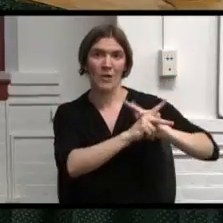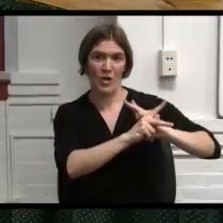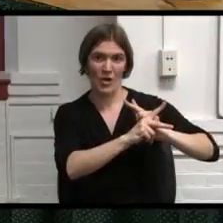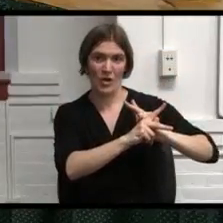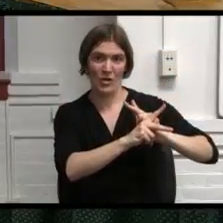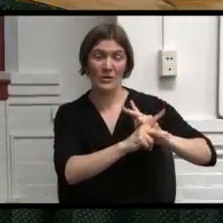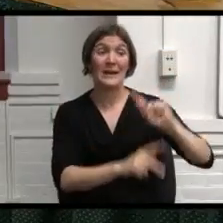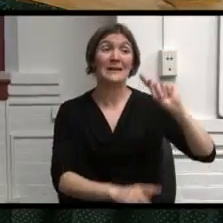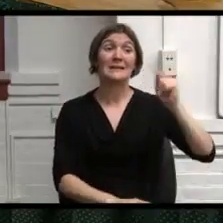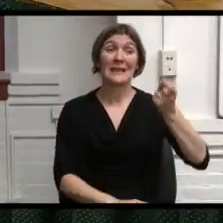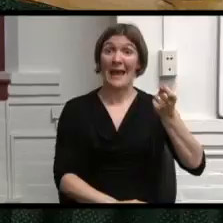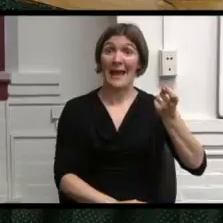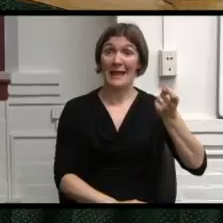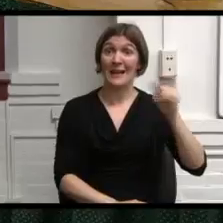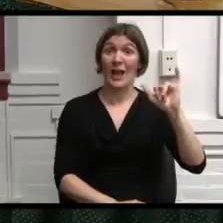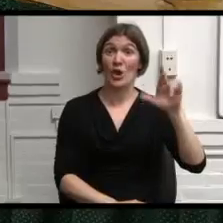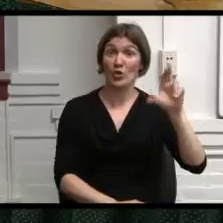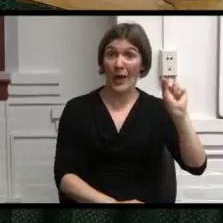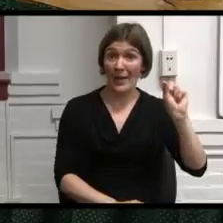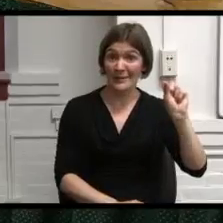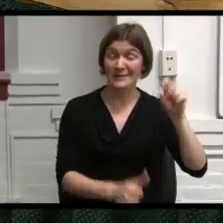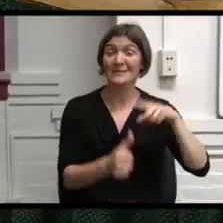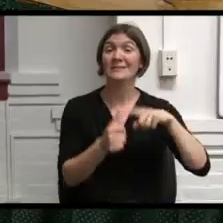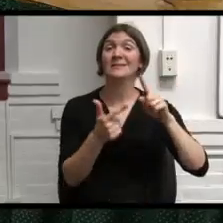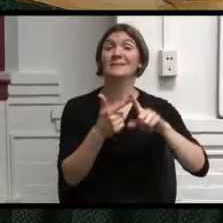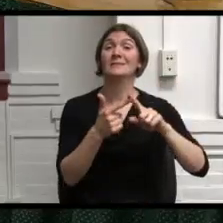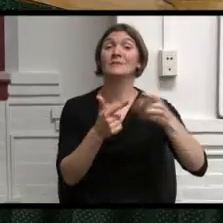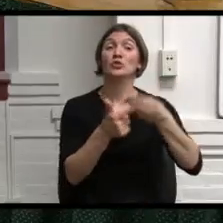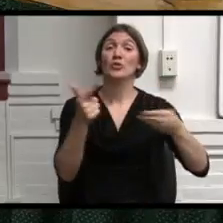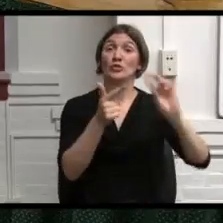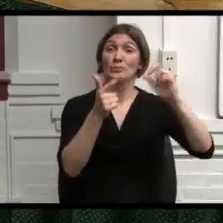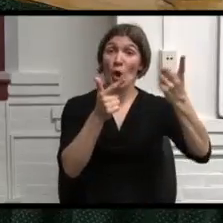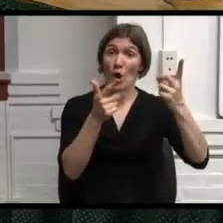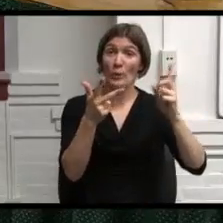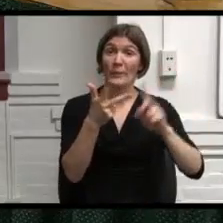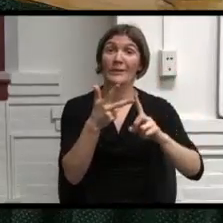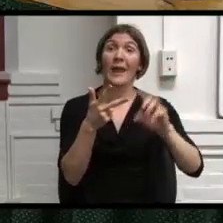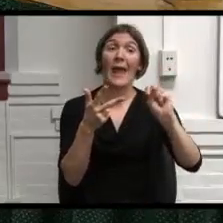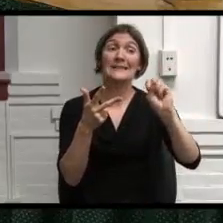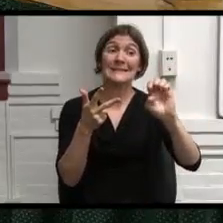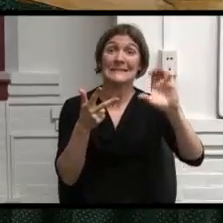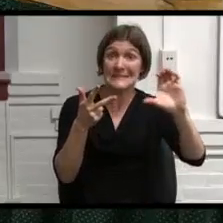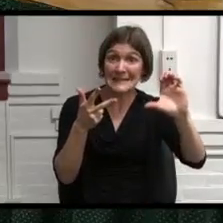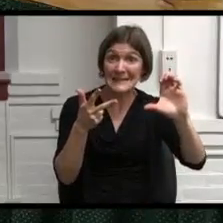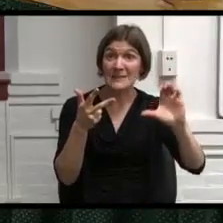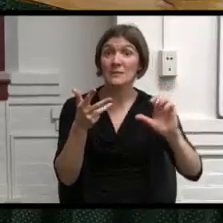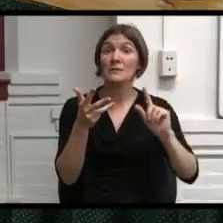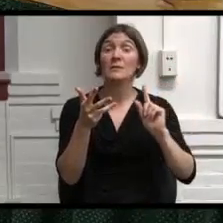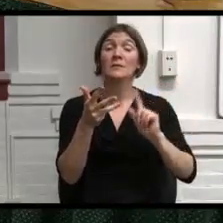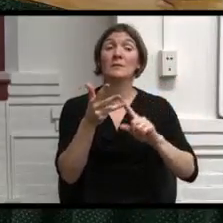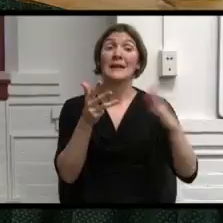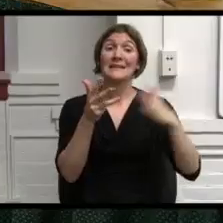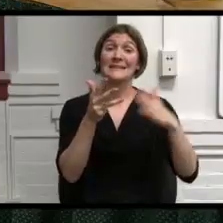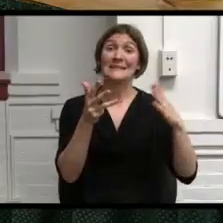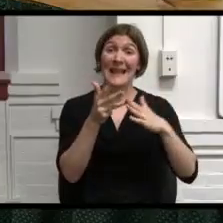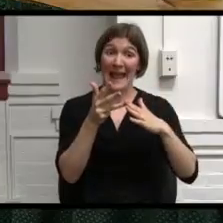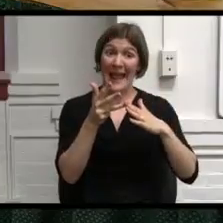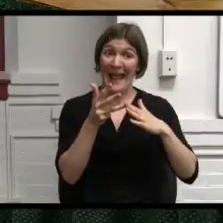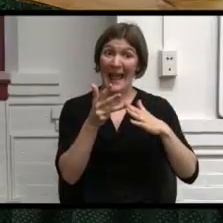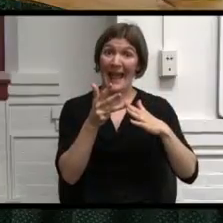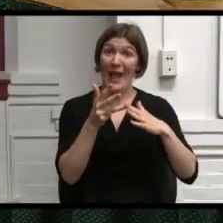Internal Revenue Service, Treasury Department, Securities and Exchange Commission, and the Municipal